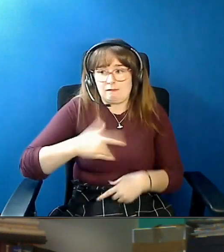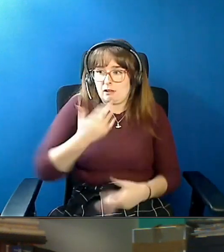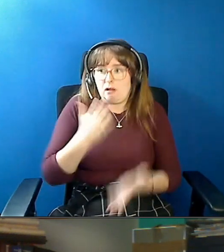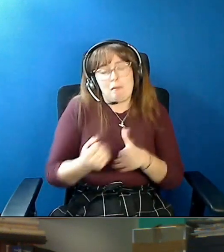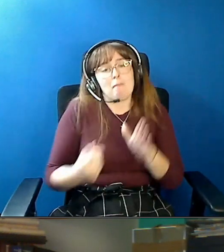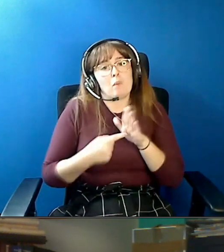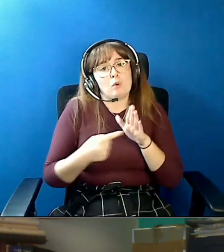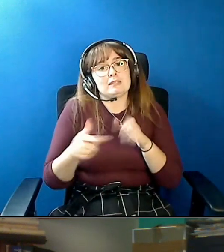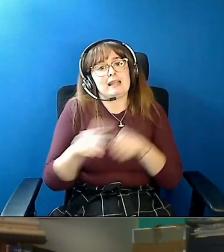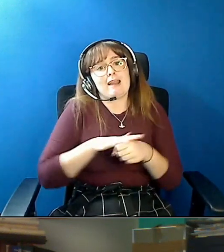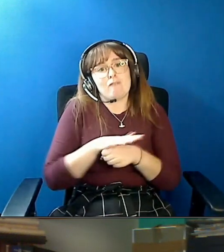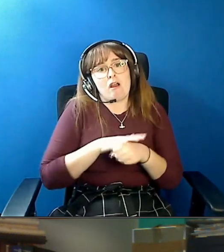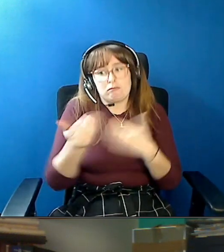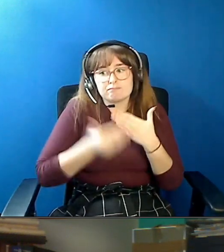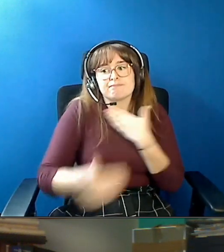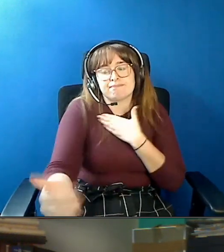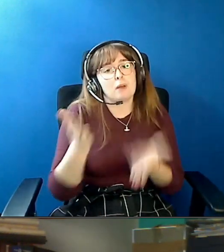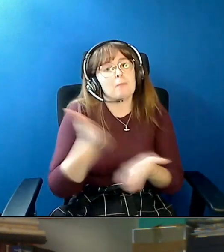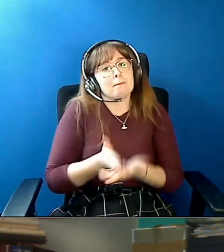area going forward.